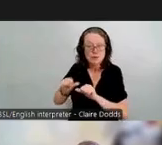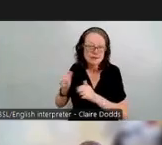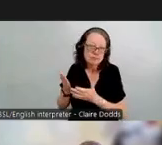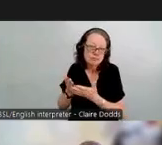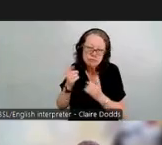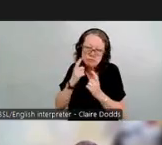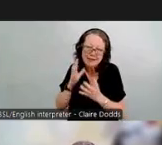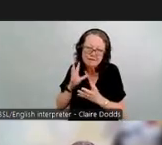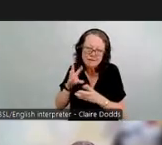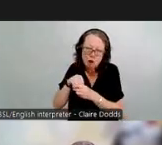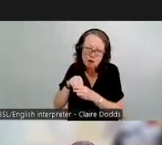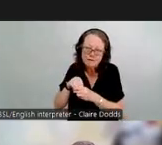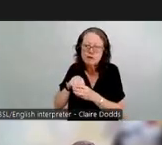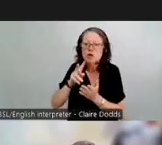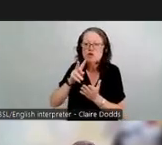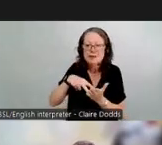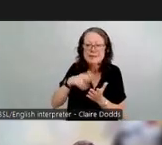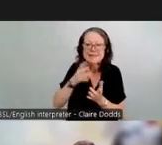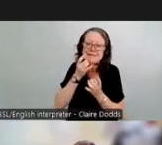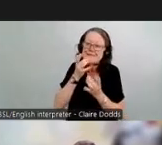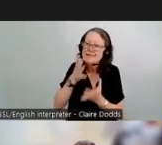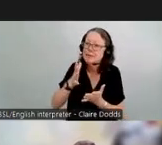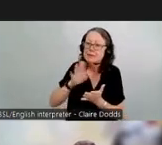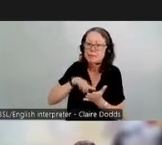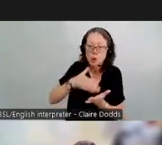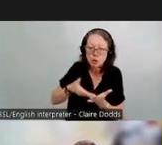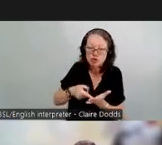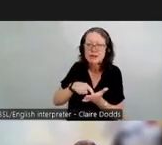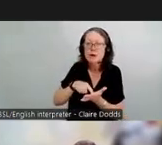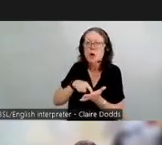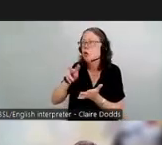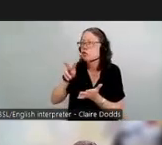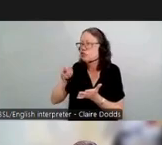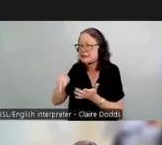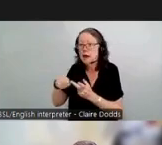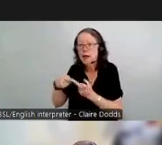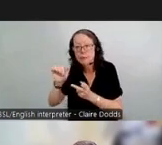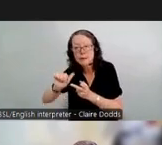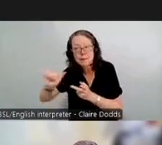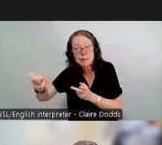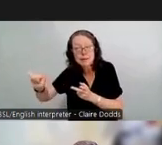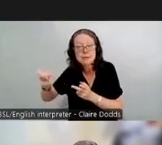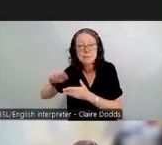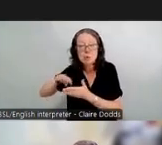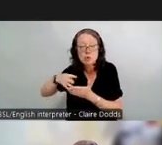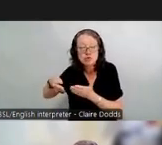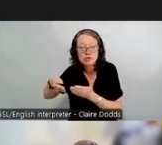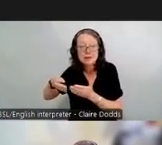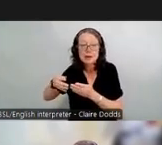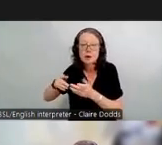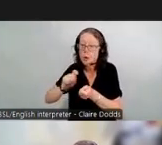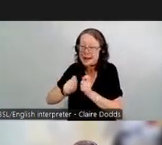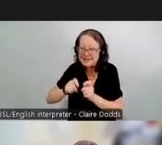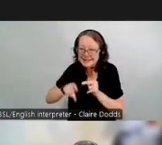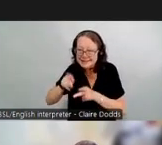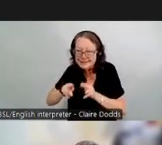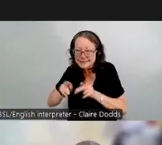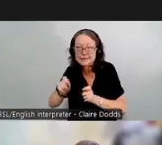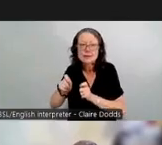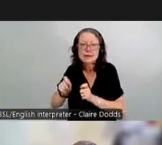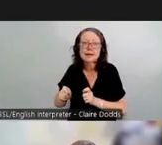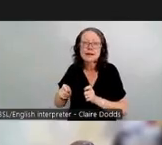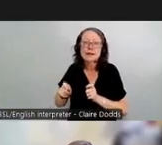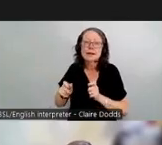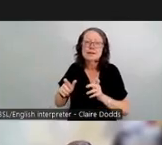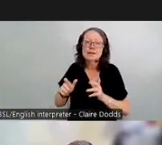work and reading their own work to edit it. So it's sometimes about drawing attention to people to the fact that they are, how